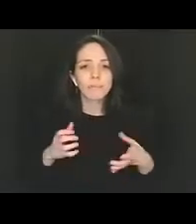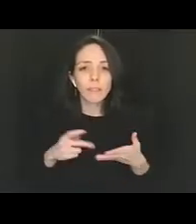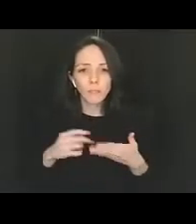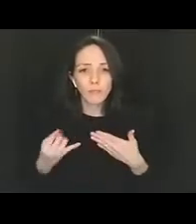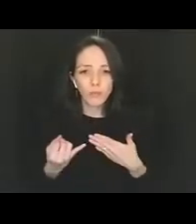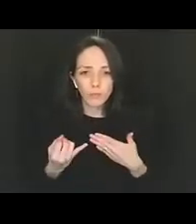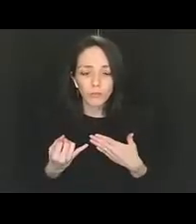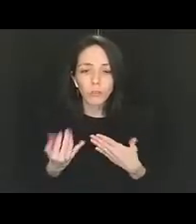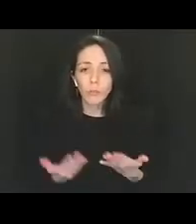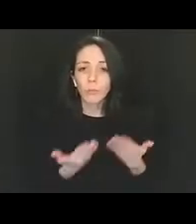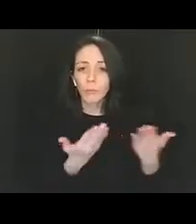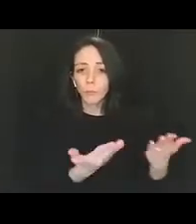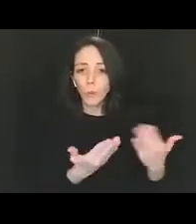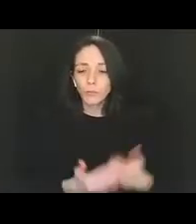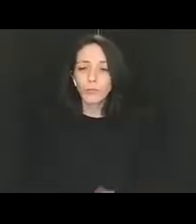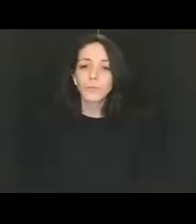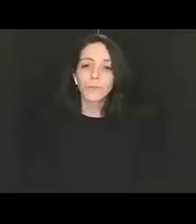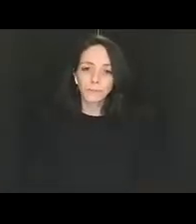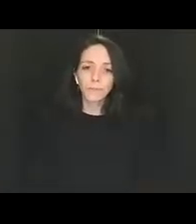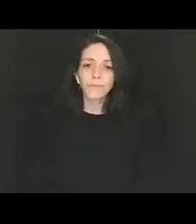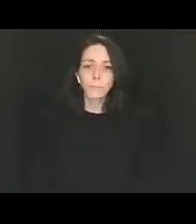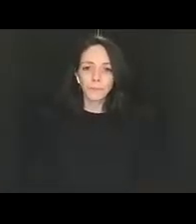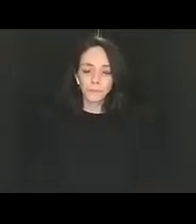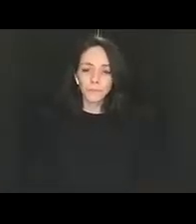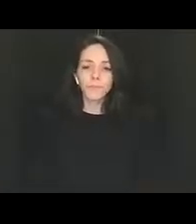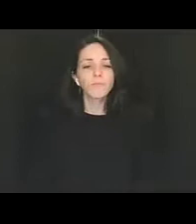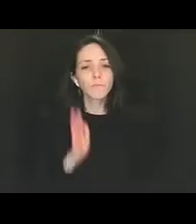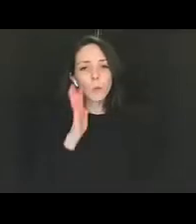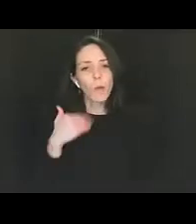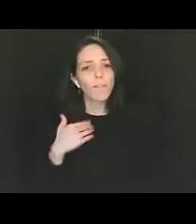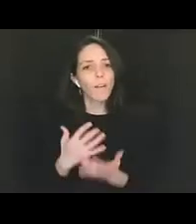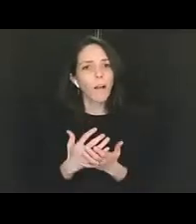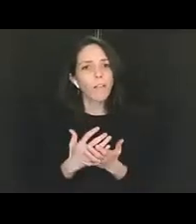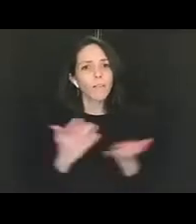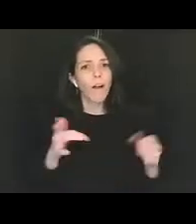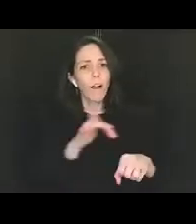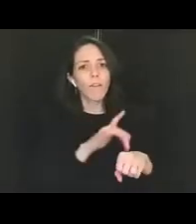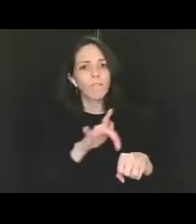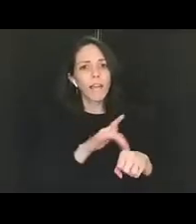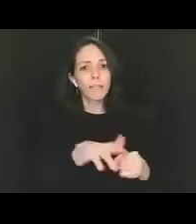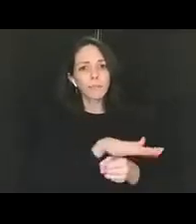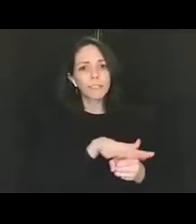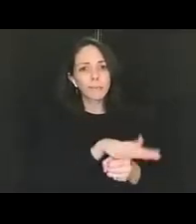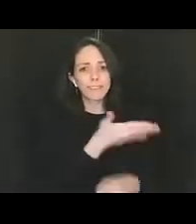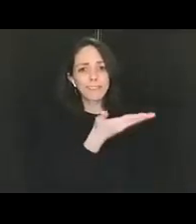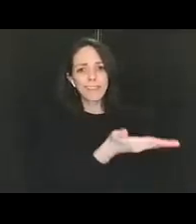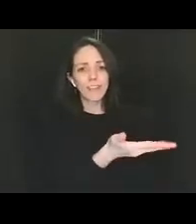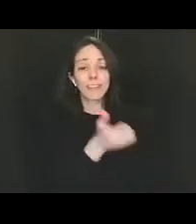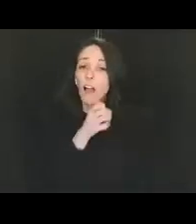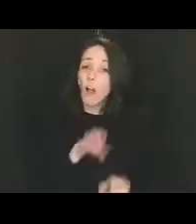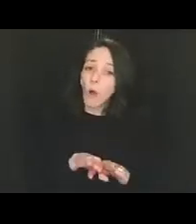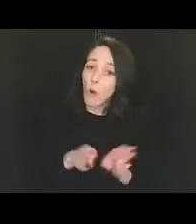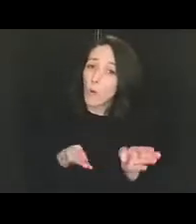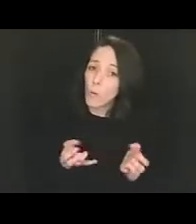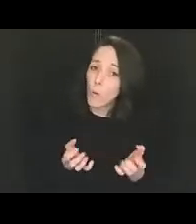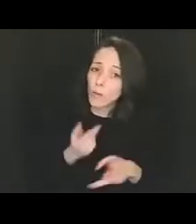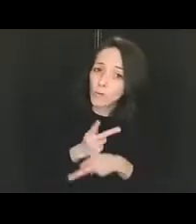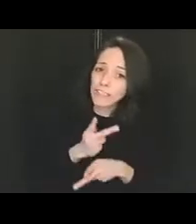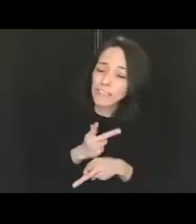coming, and lots of open space on Cooper Mountain, or green space. I shouldn't say open space because we want the trees